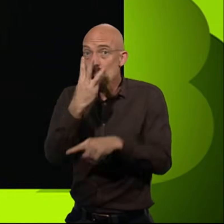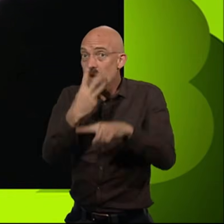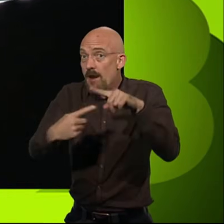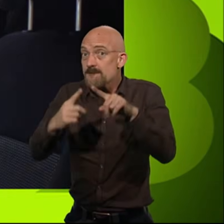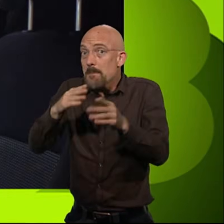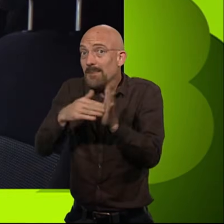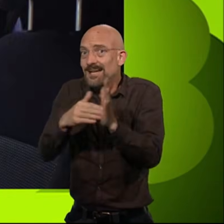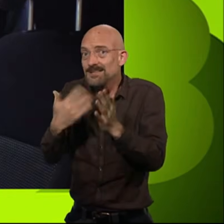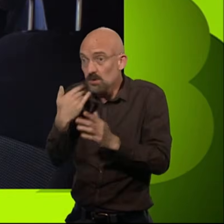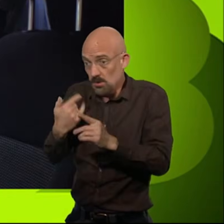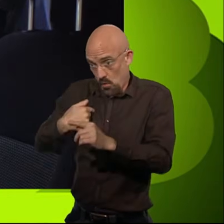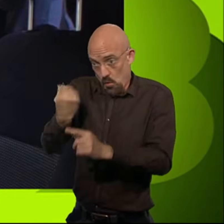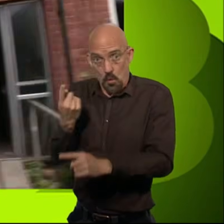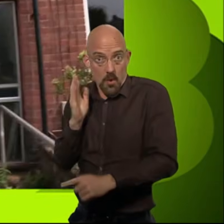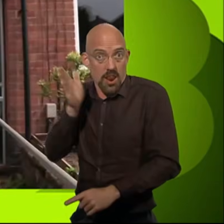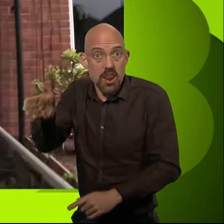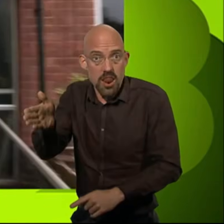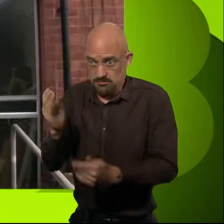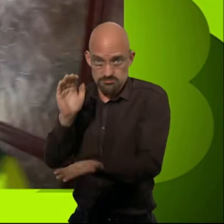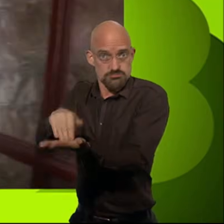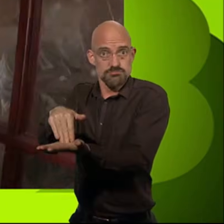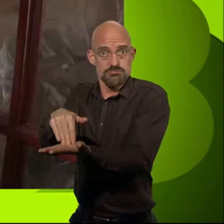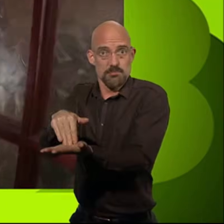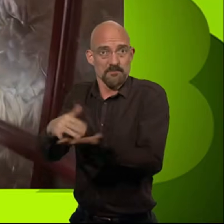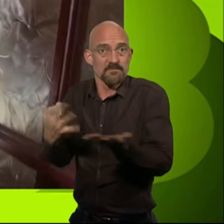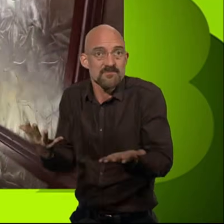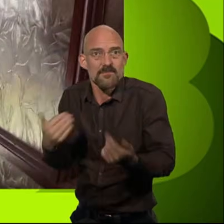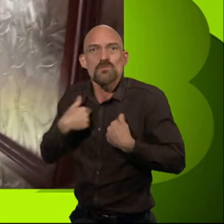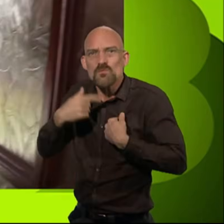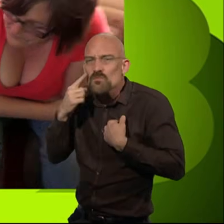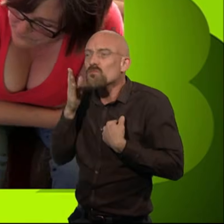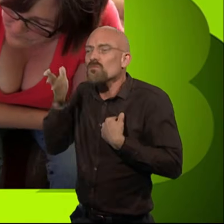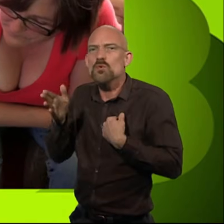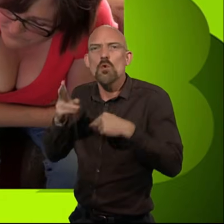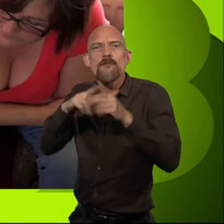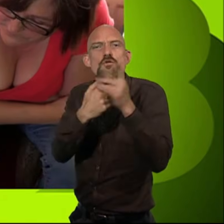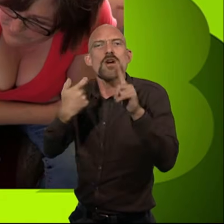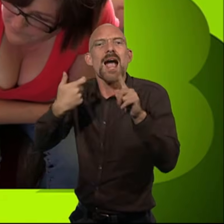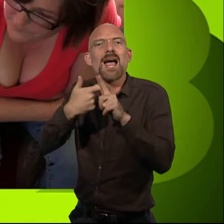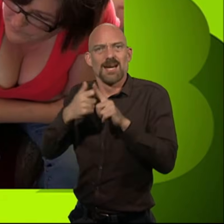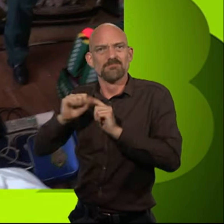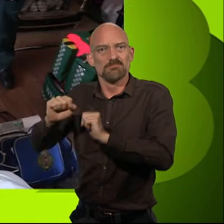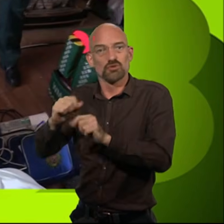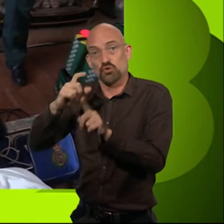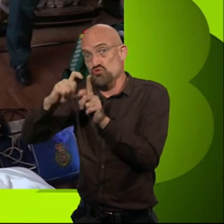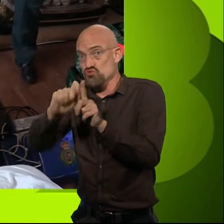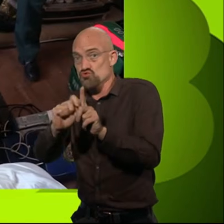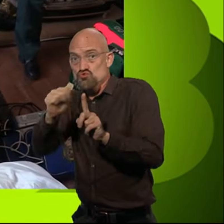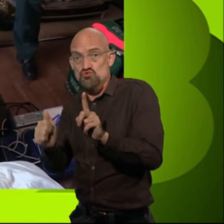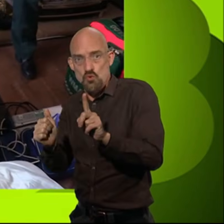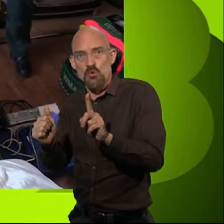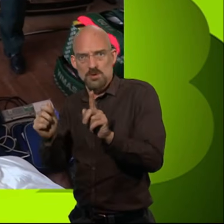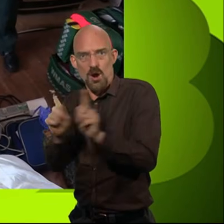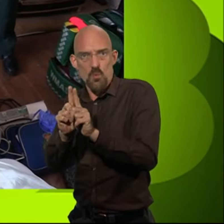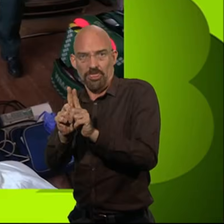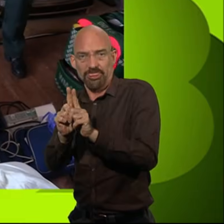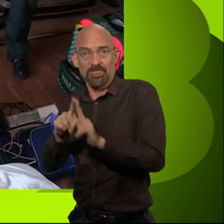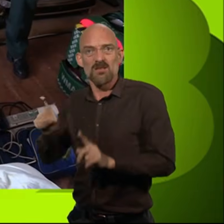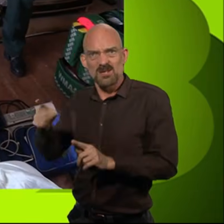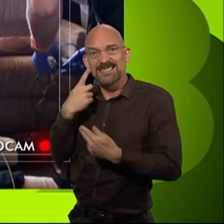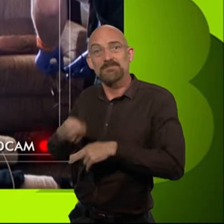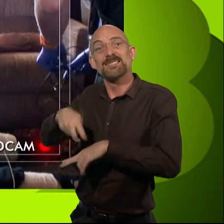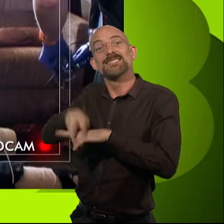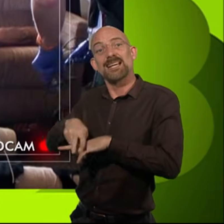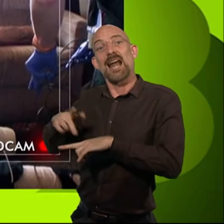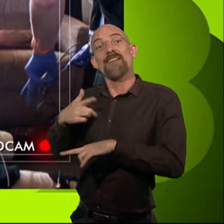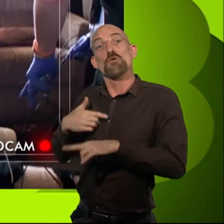from the call, and we're there. As we get into the house, I can see Frank with his daughter. He's sitting on the living room floor, unable to